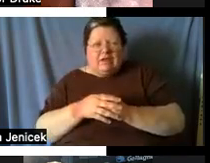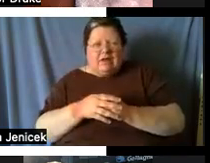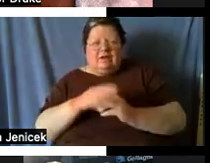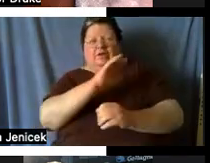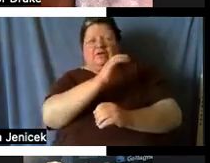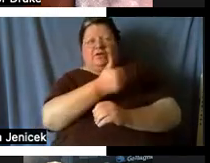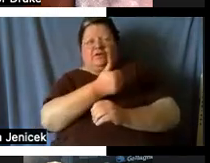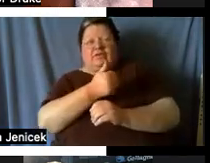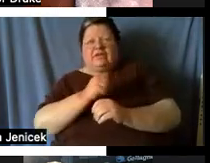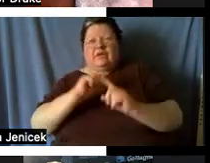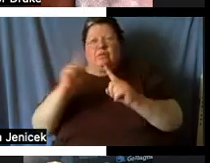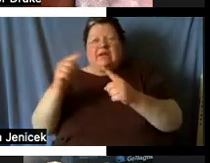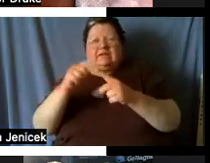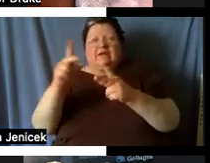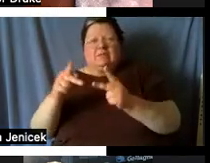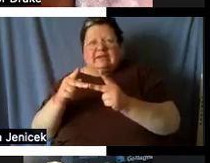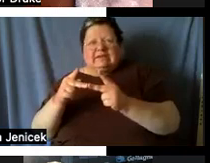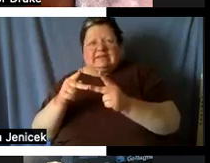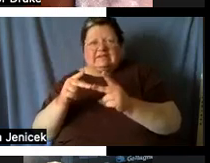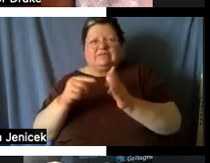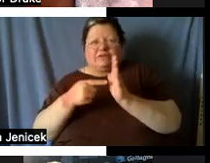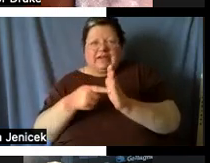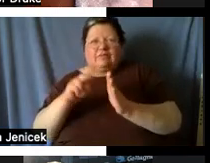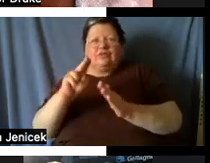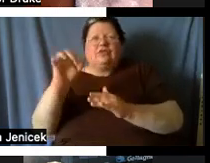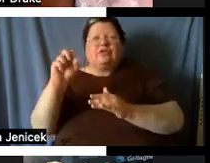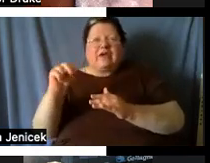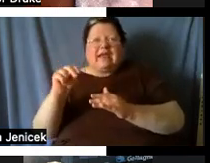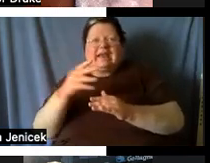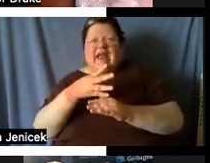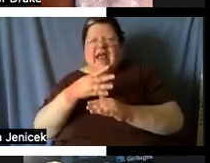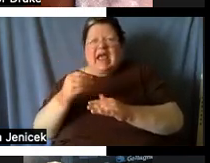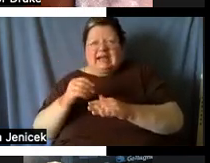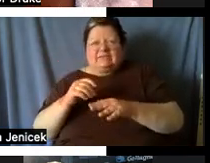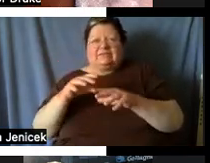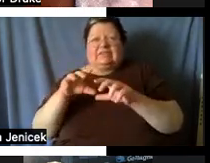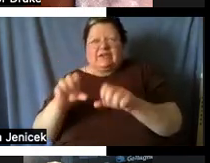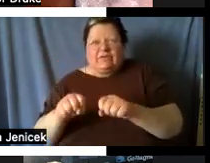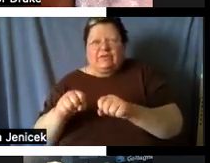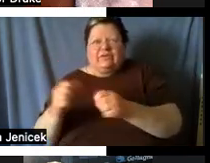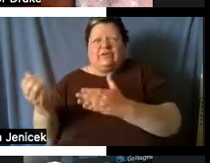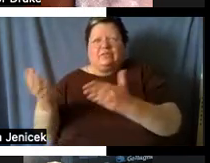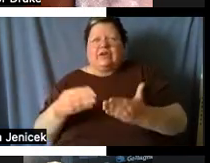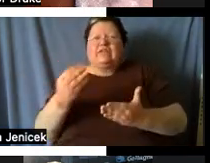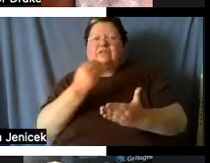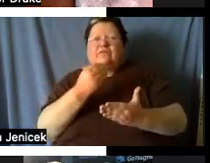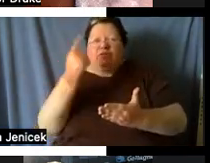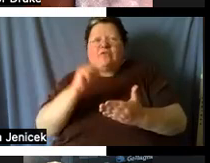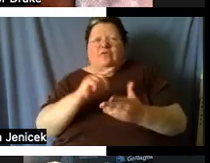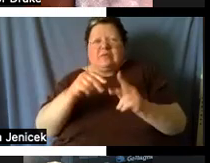places growing food like Ukraine and confiscated it to bring to the cities to feed those